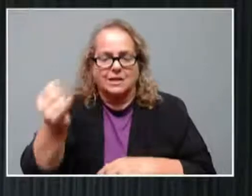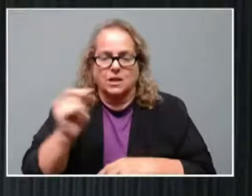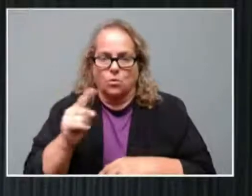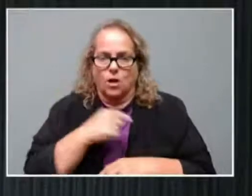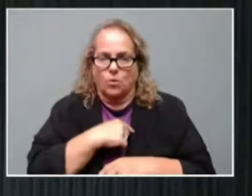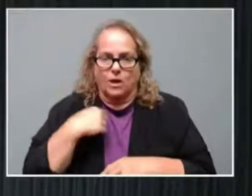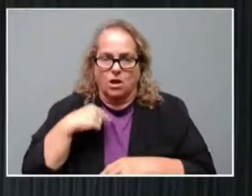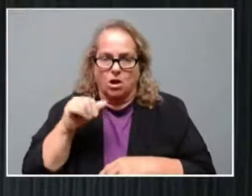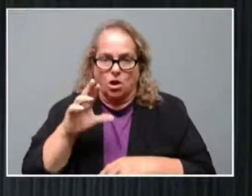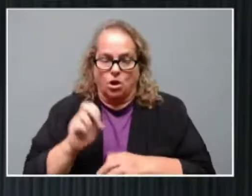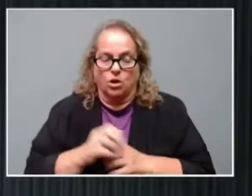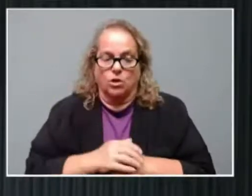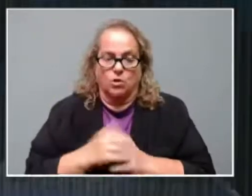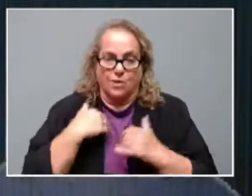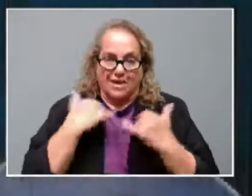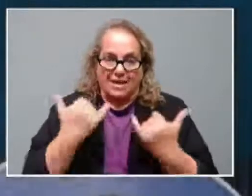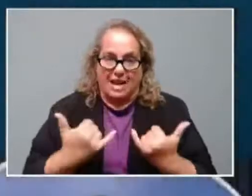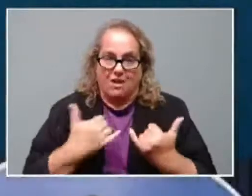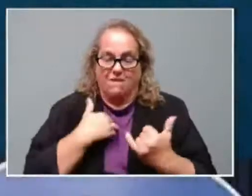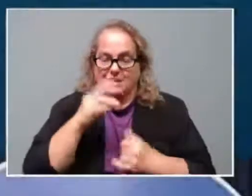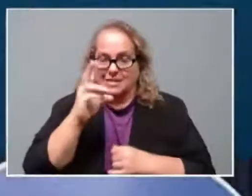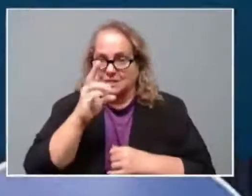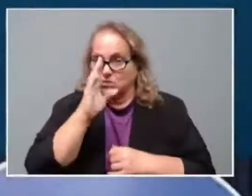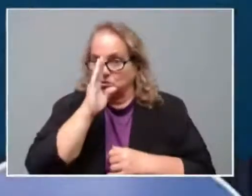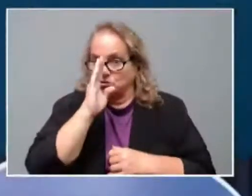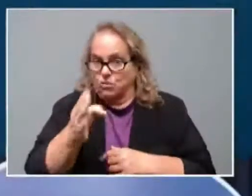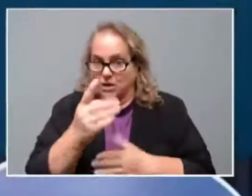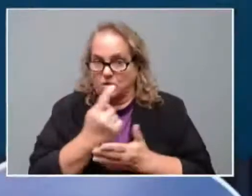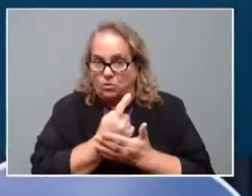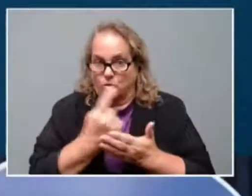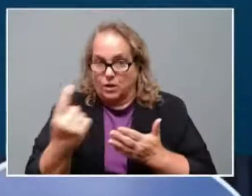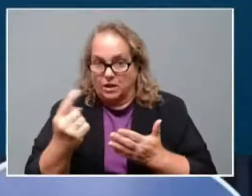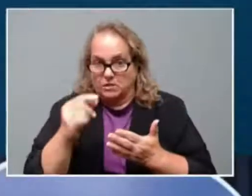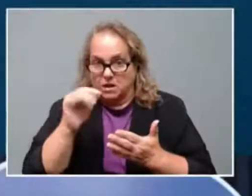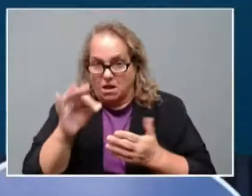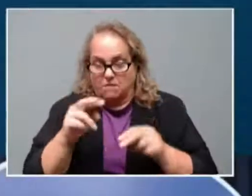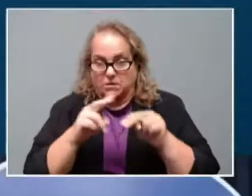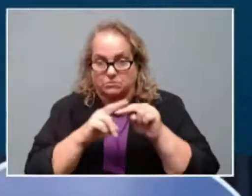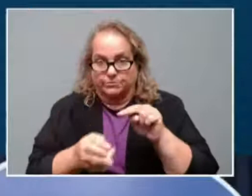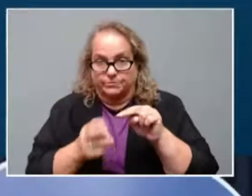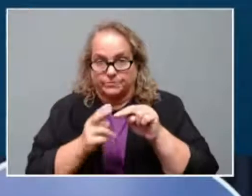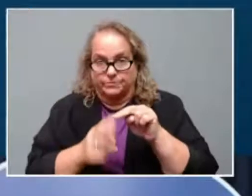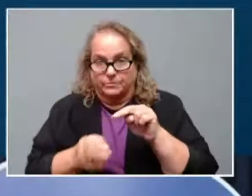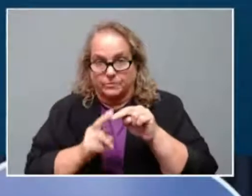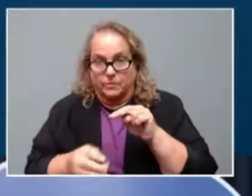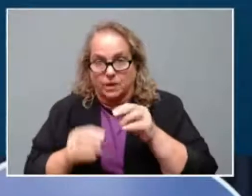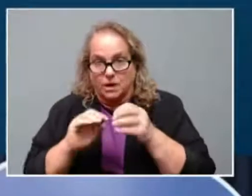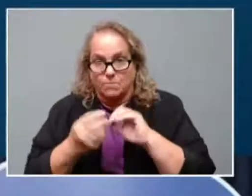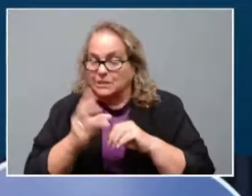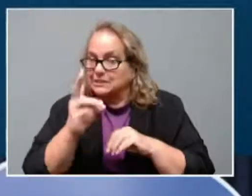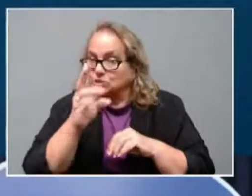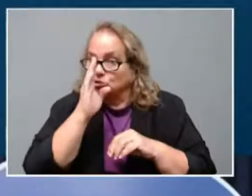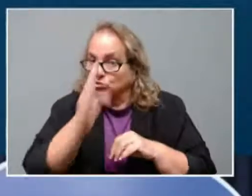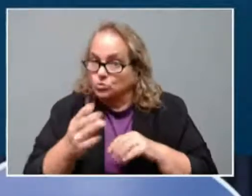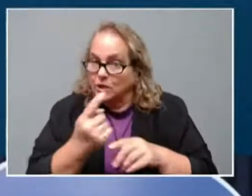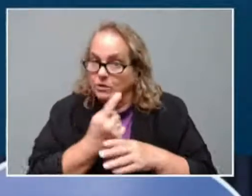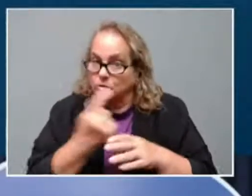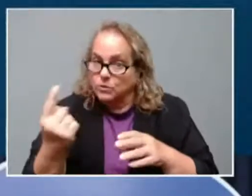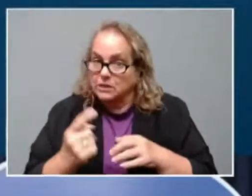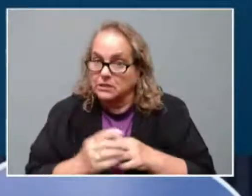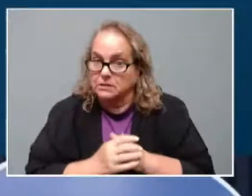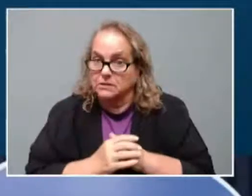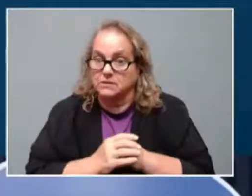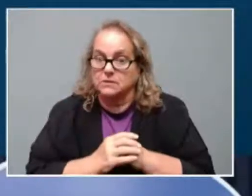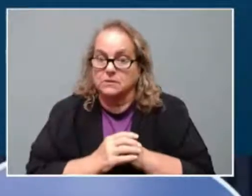have 6 straight weeks of declining cases. Let's